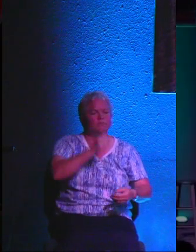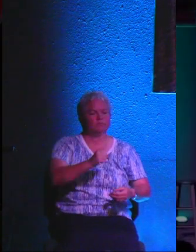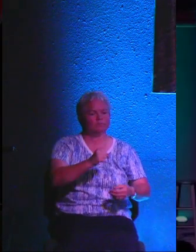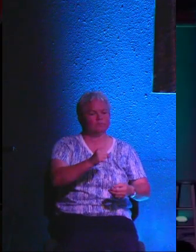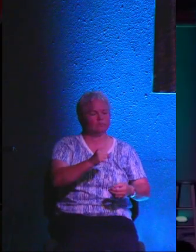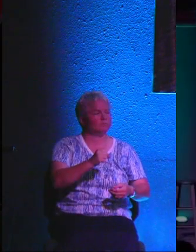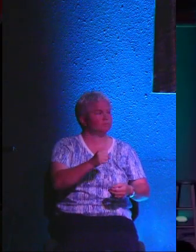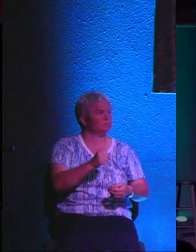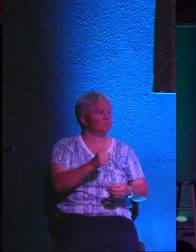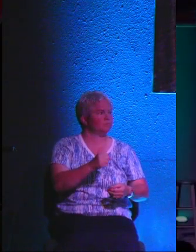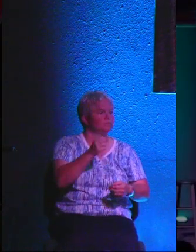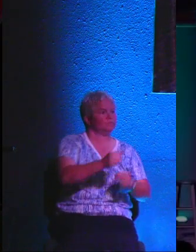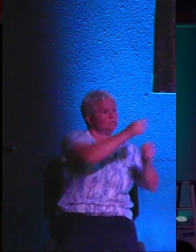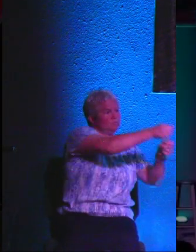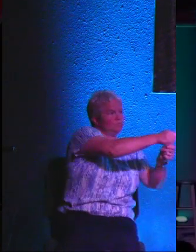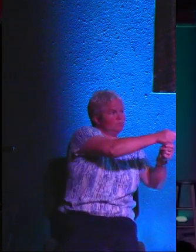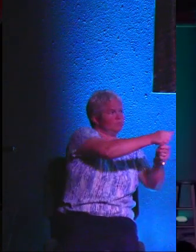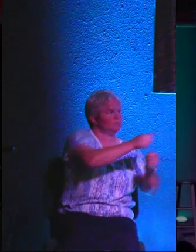mic stand.